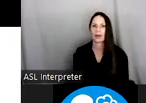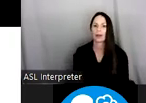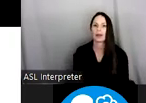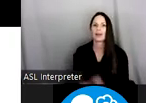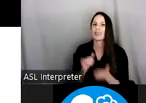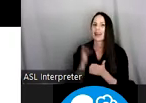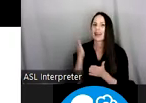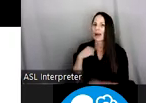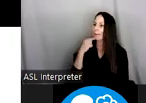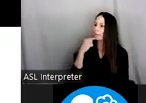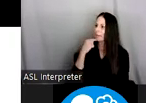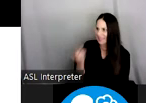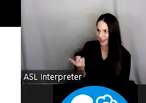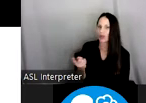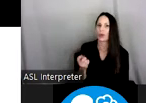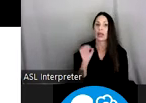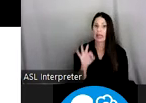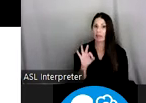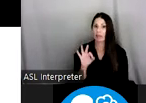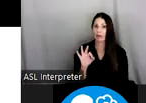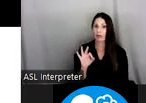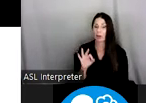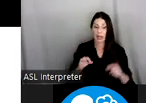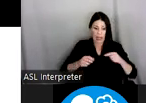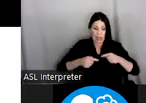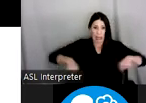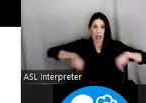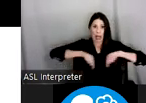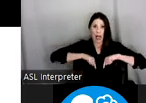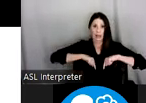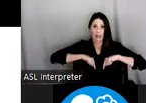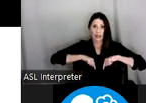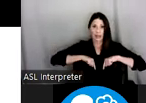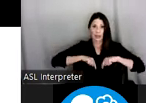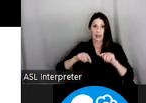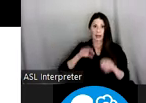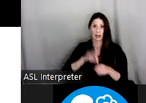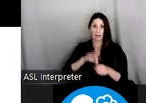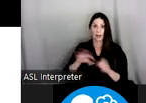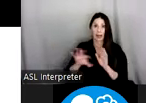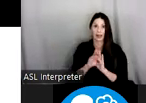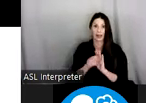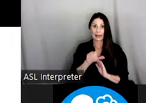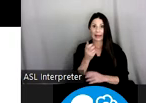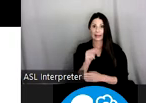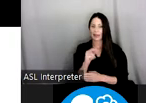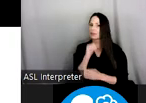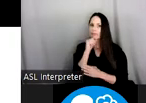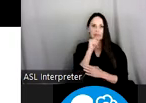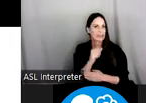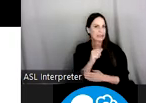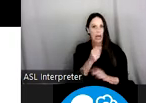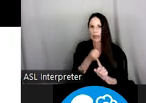telling you. So if us electing liaisons does not affect any other boards.